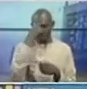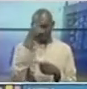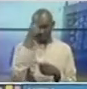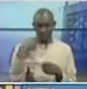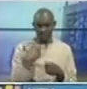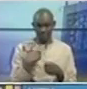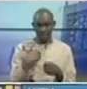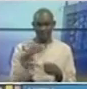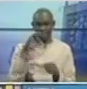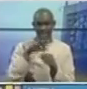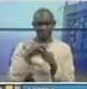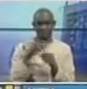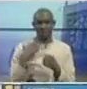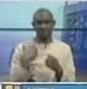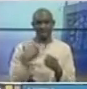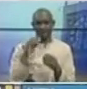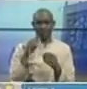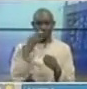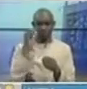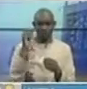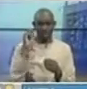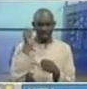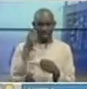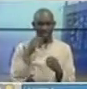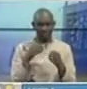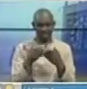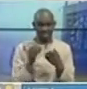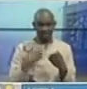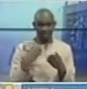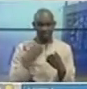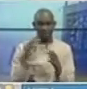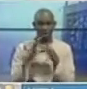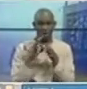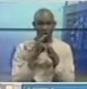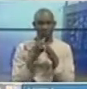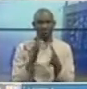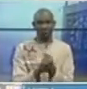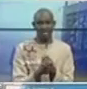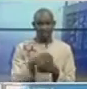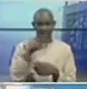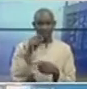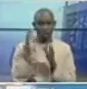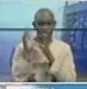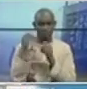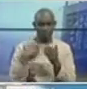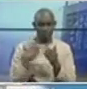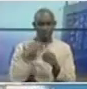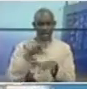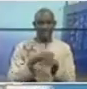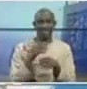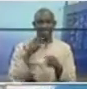lost in an election petition on a Ford Kenya ticket, which is part of the CORD coalition. He remained hopeful of recapturing the